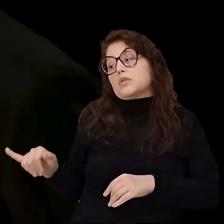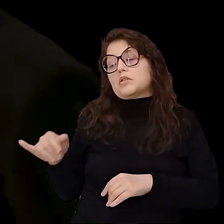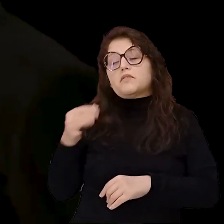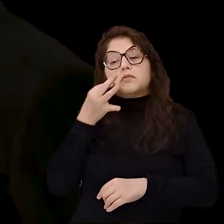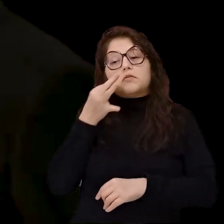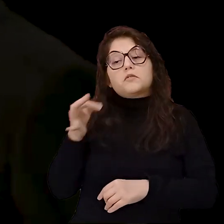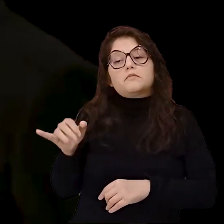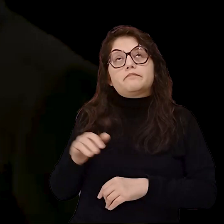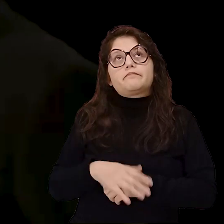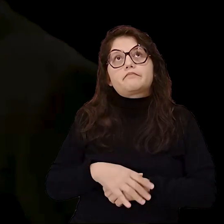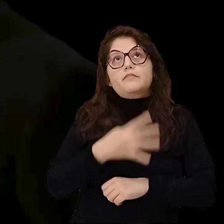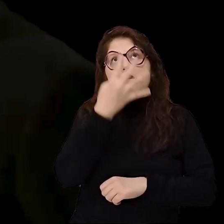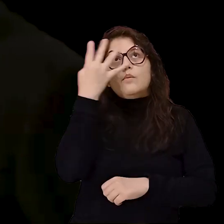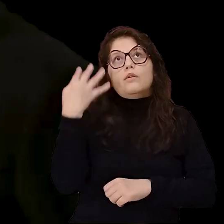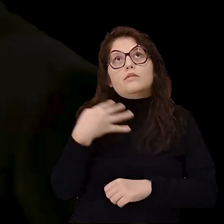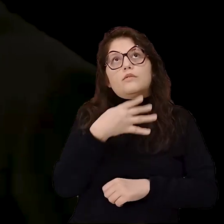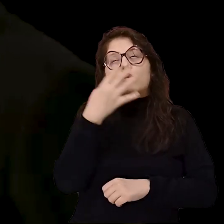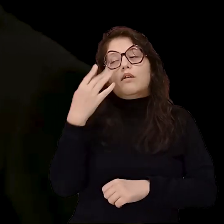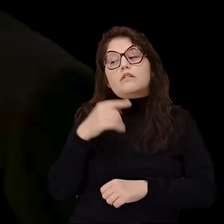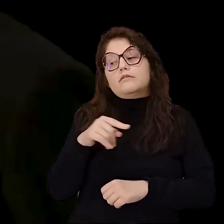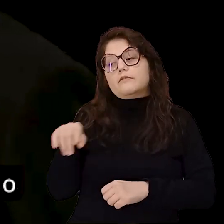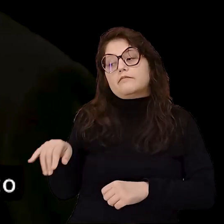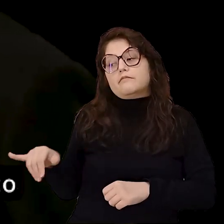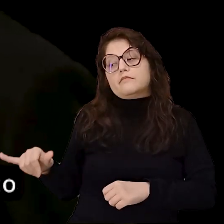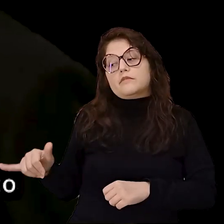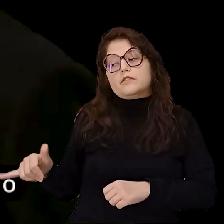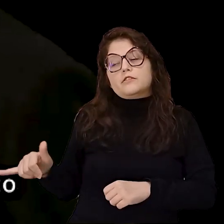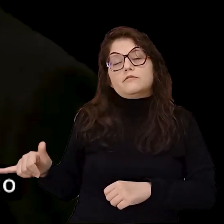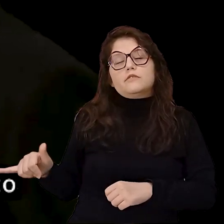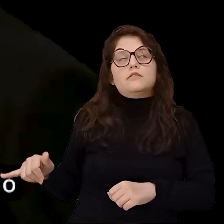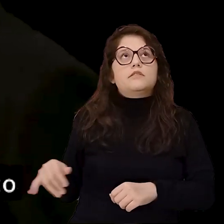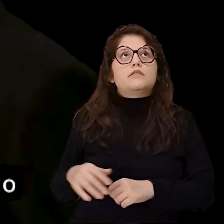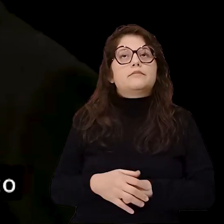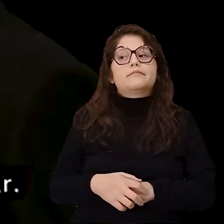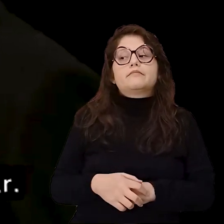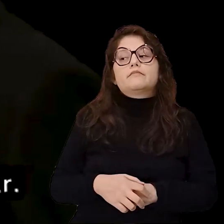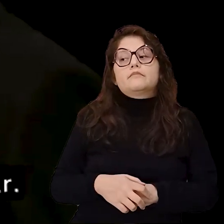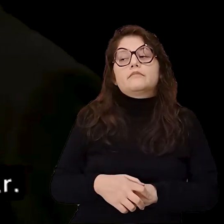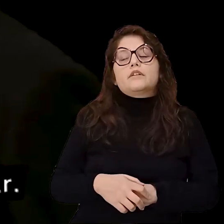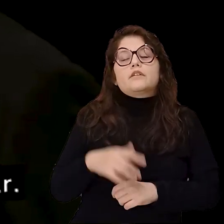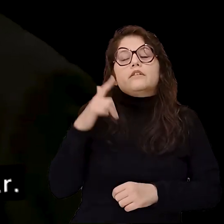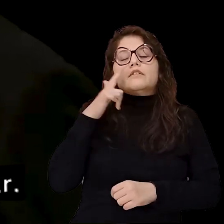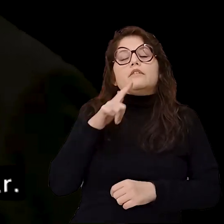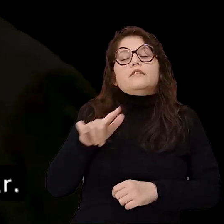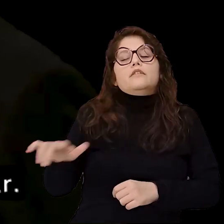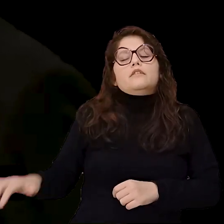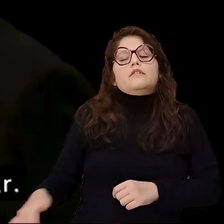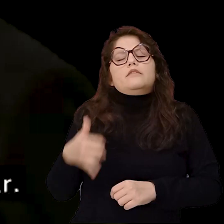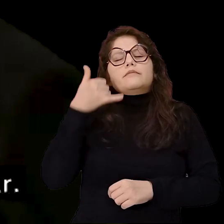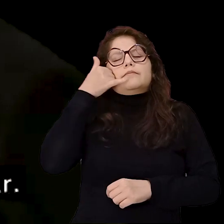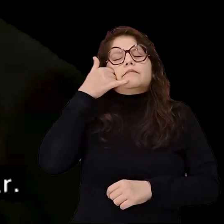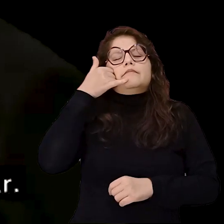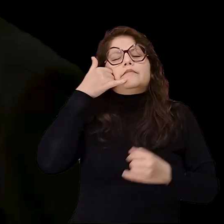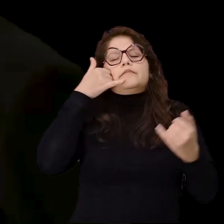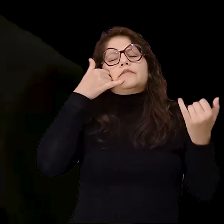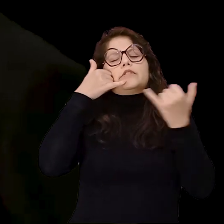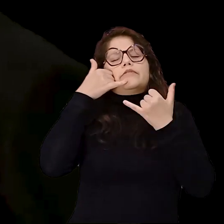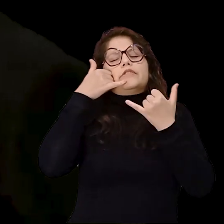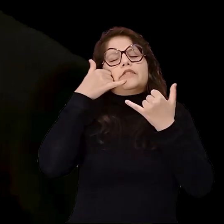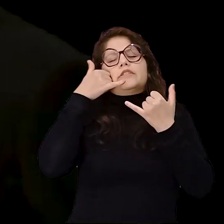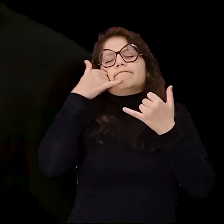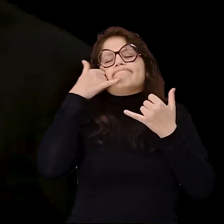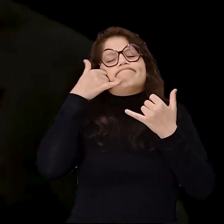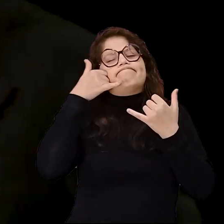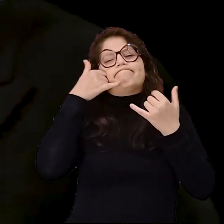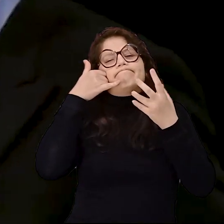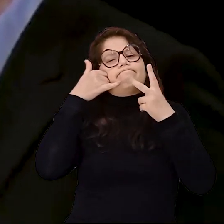is wrong and I should call for help. And I couldn't reach out my arm and pick up the phone and dial. And